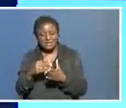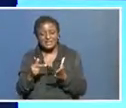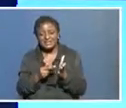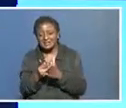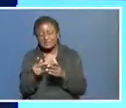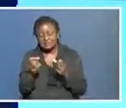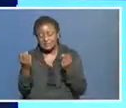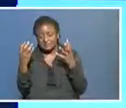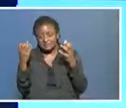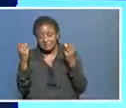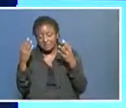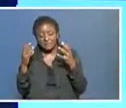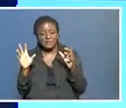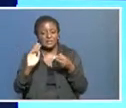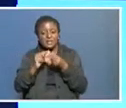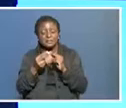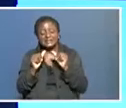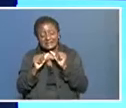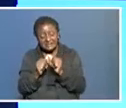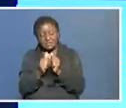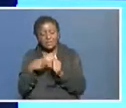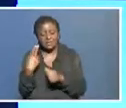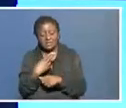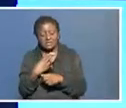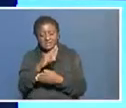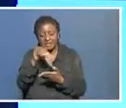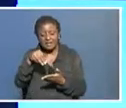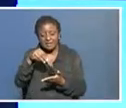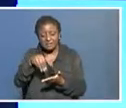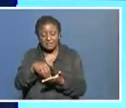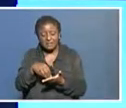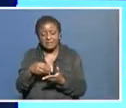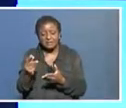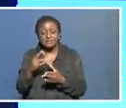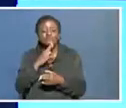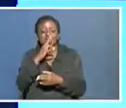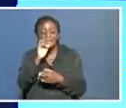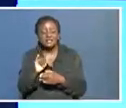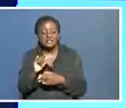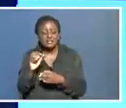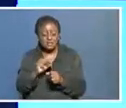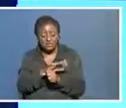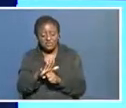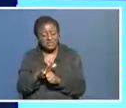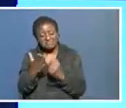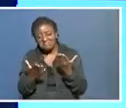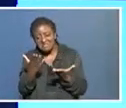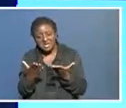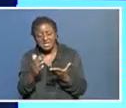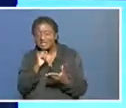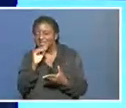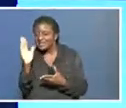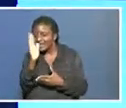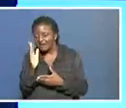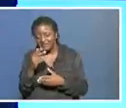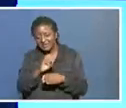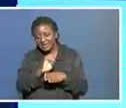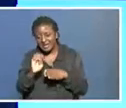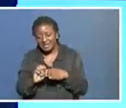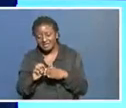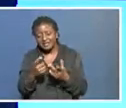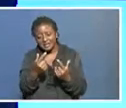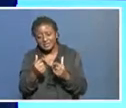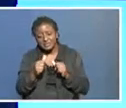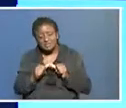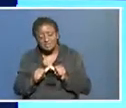number is still with us. Amid the reality that COVID may very well never end, comes the continued track to